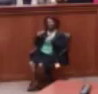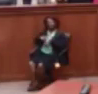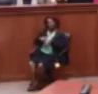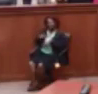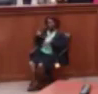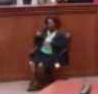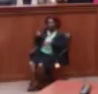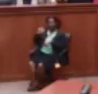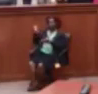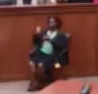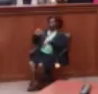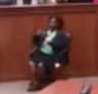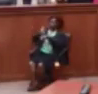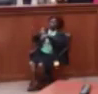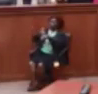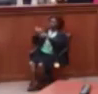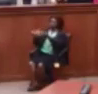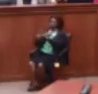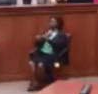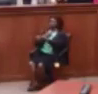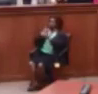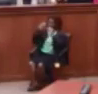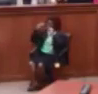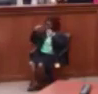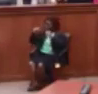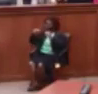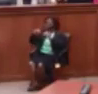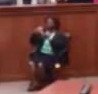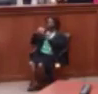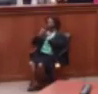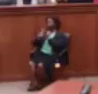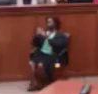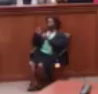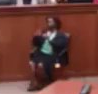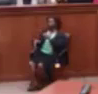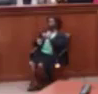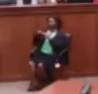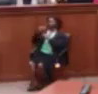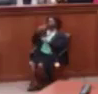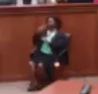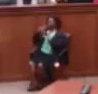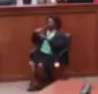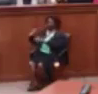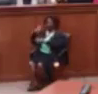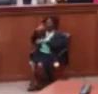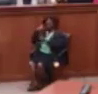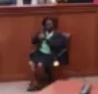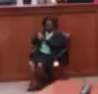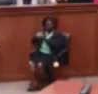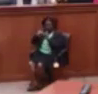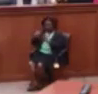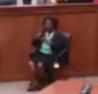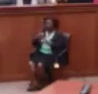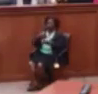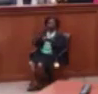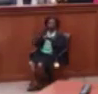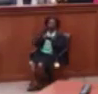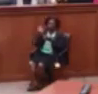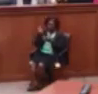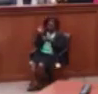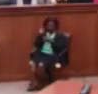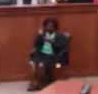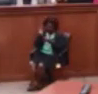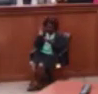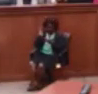a proposal that commits to at least 2 courses for each student, funding is always